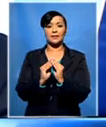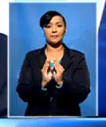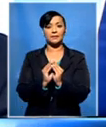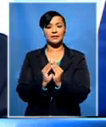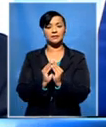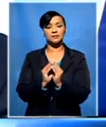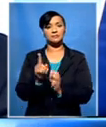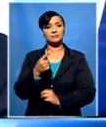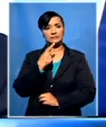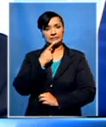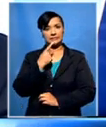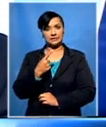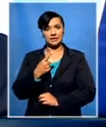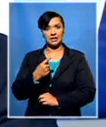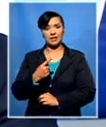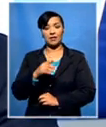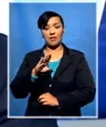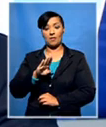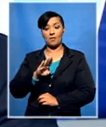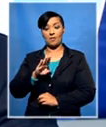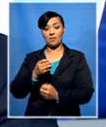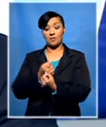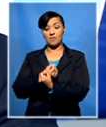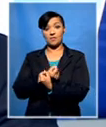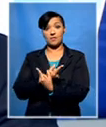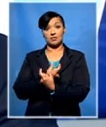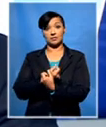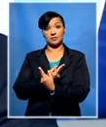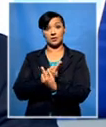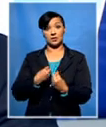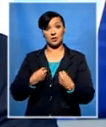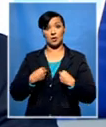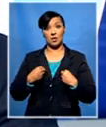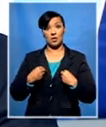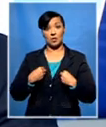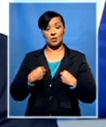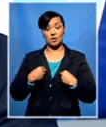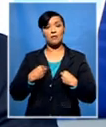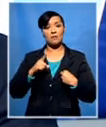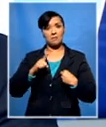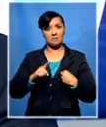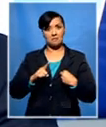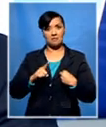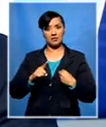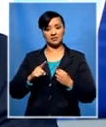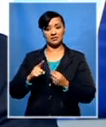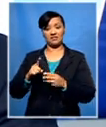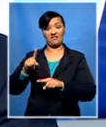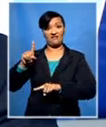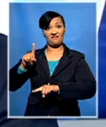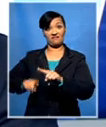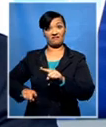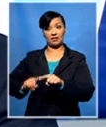that the taxi operators who had their taxis impounded, they must take their fines to